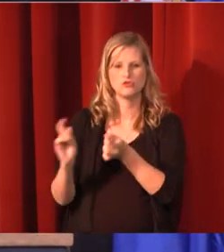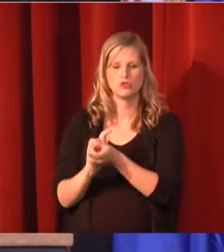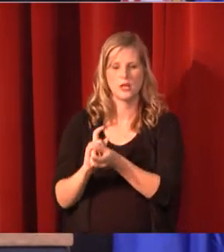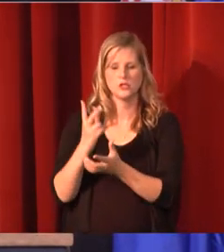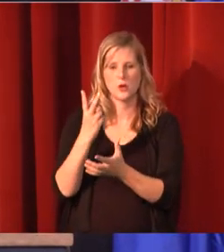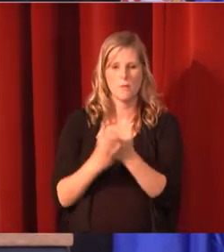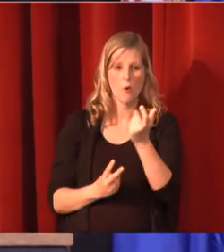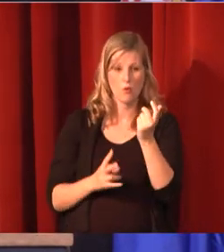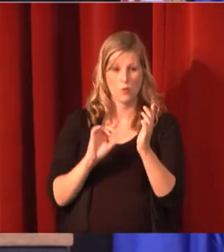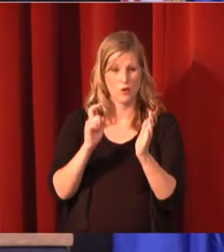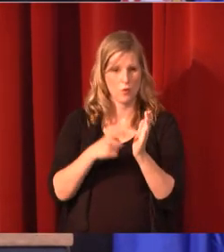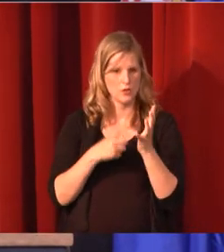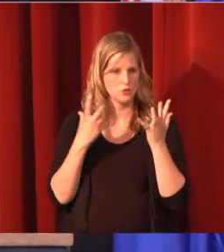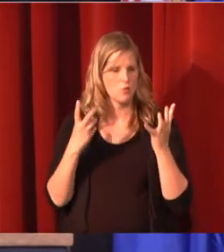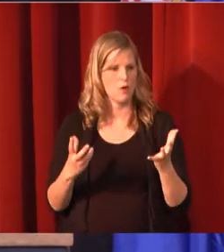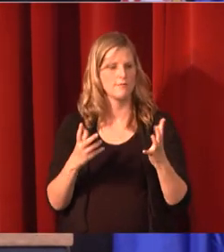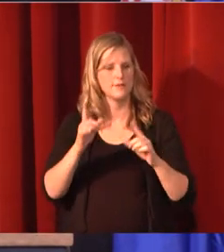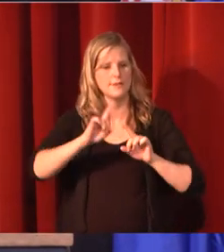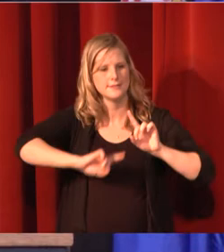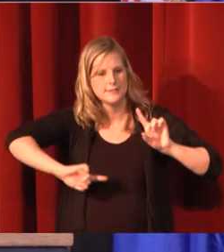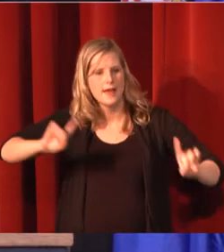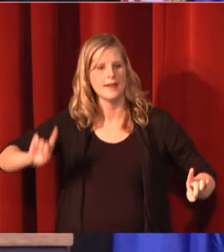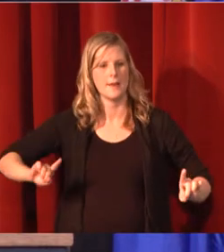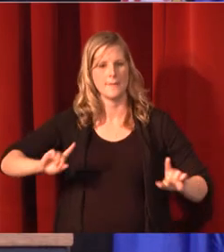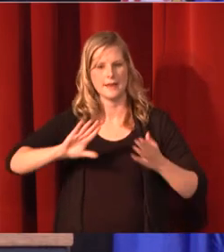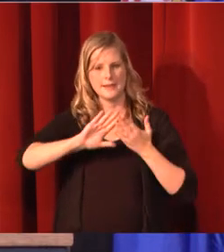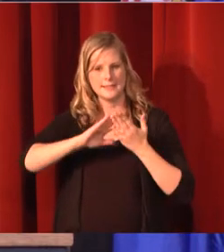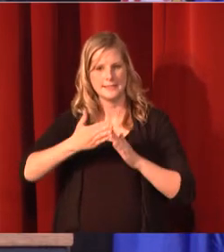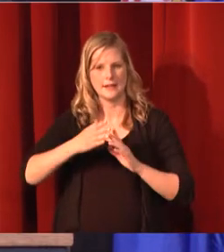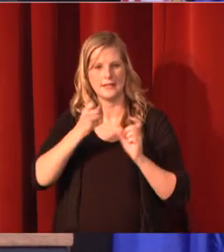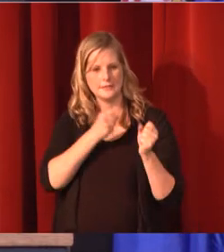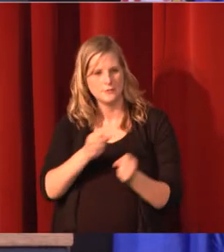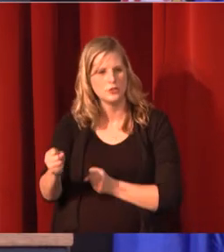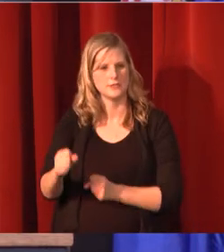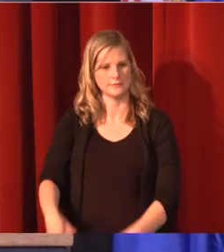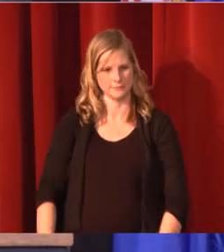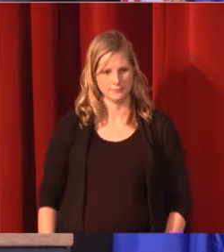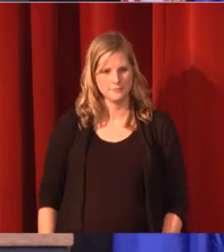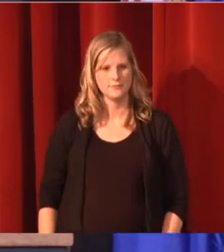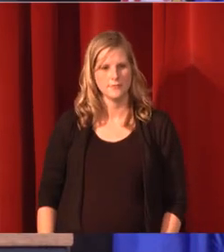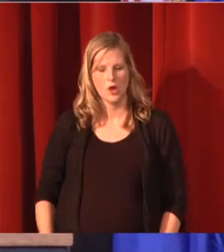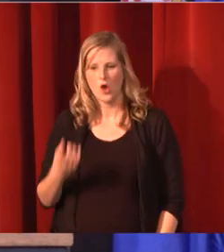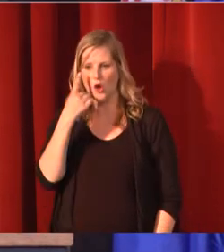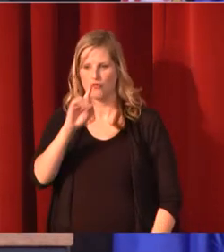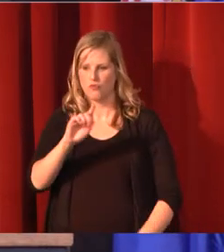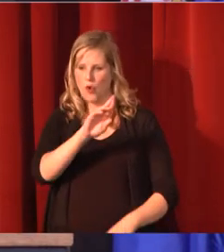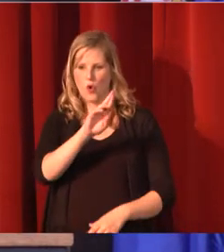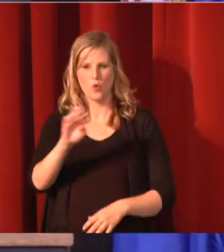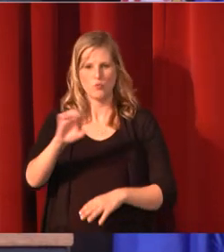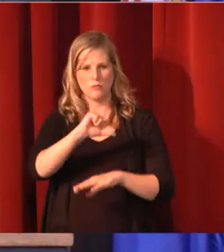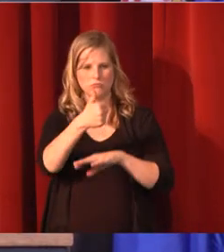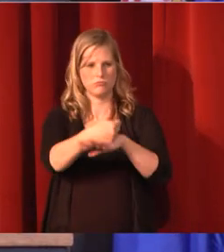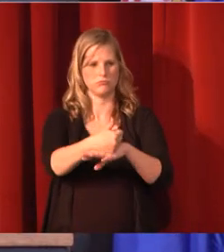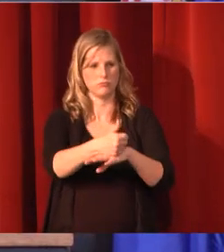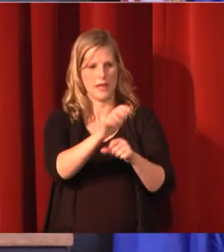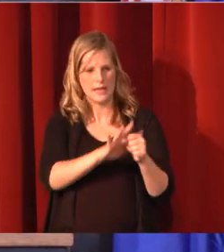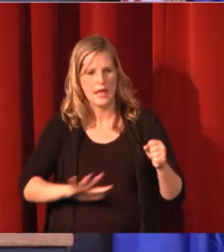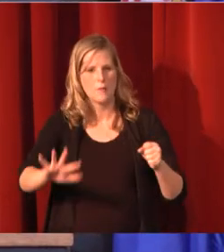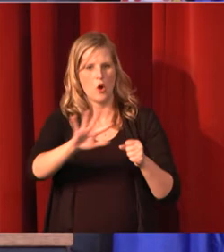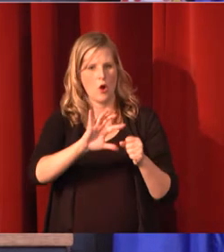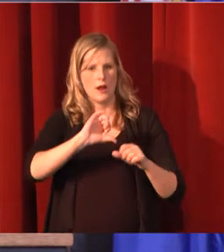requires a dynamic city building strategy to retool all of our neighborhoods for the future